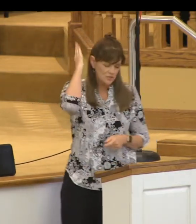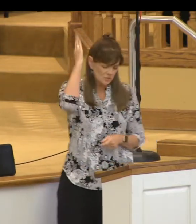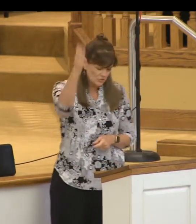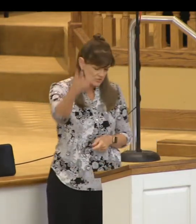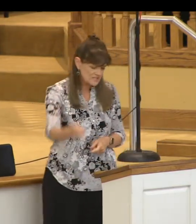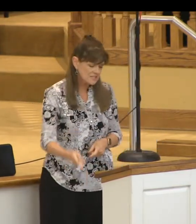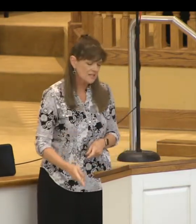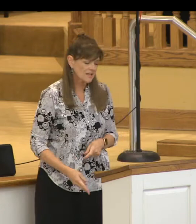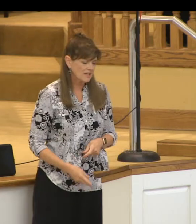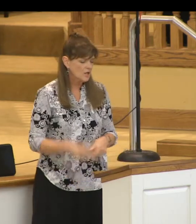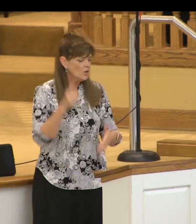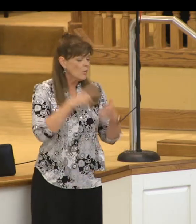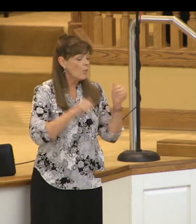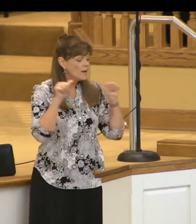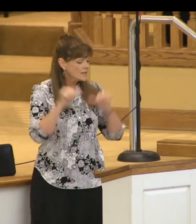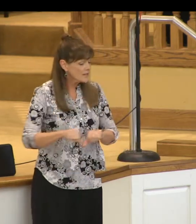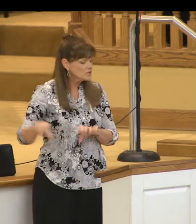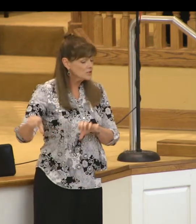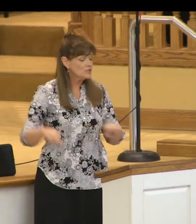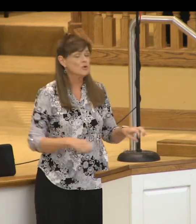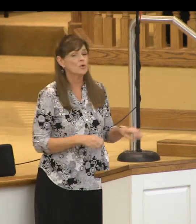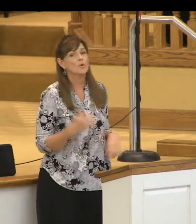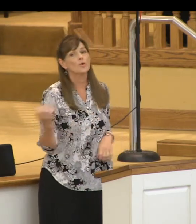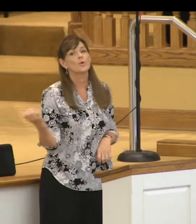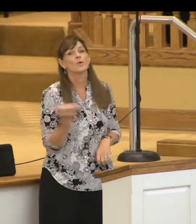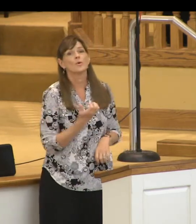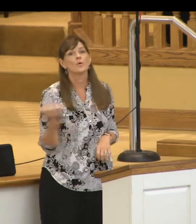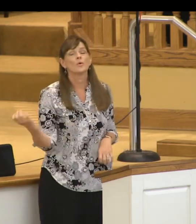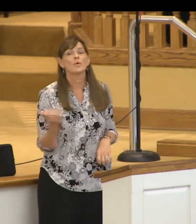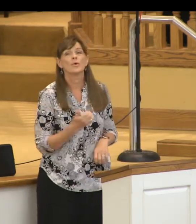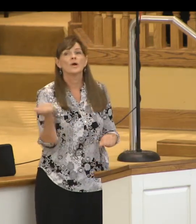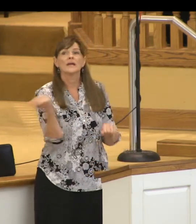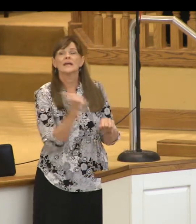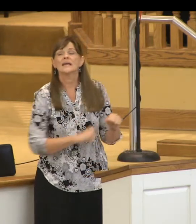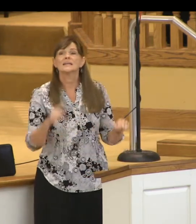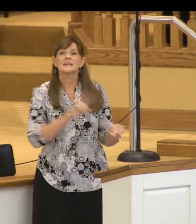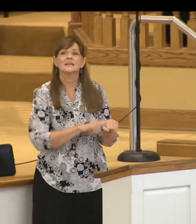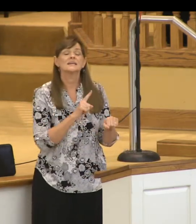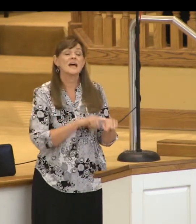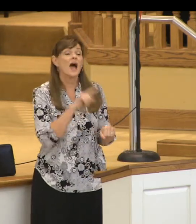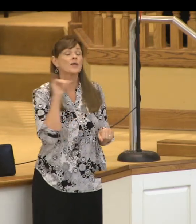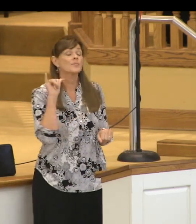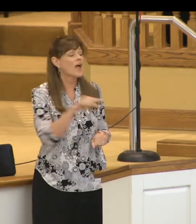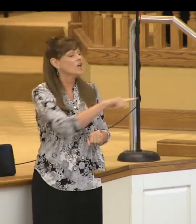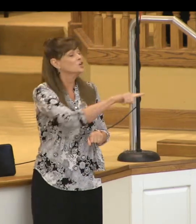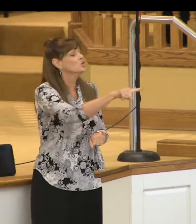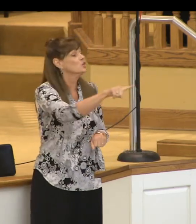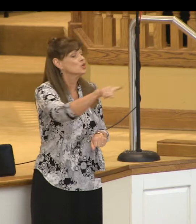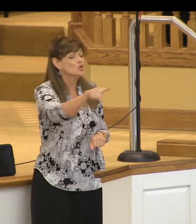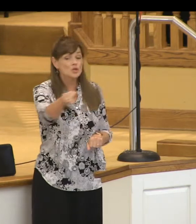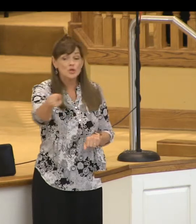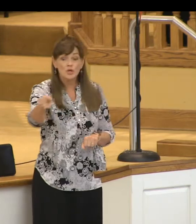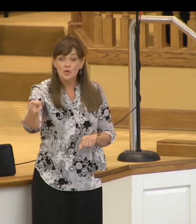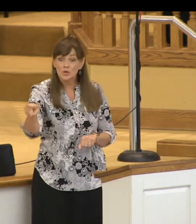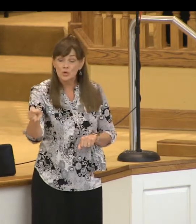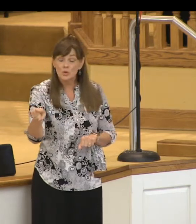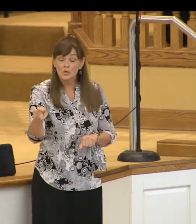again you'll see what it can do. Oh, any time that you